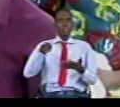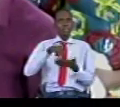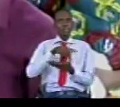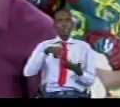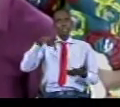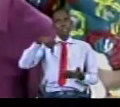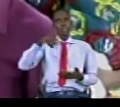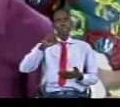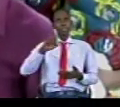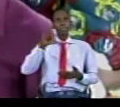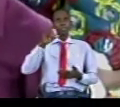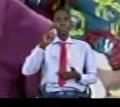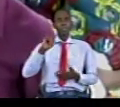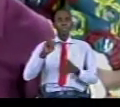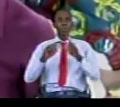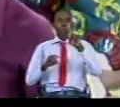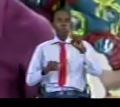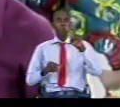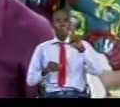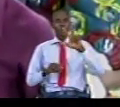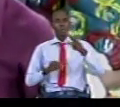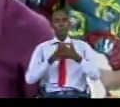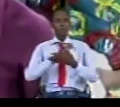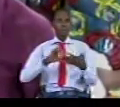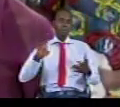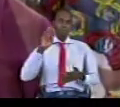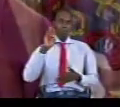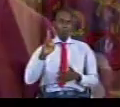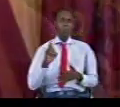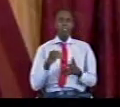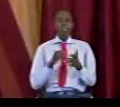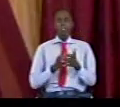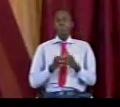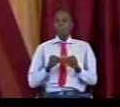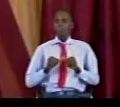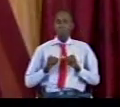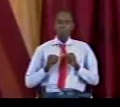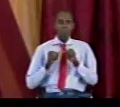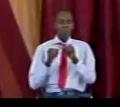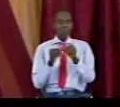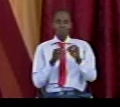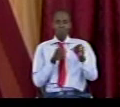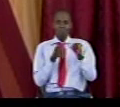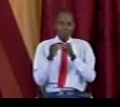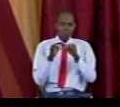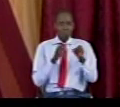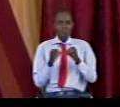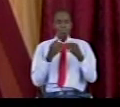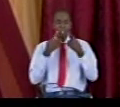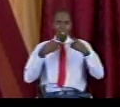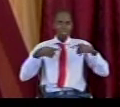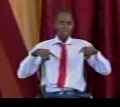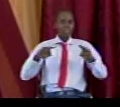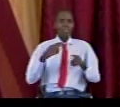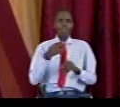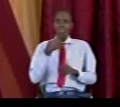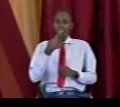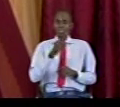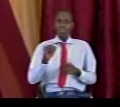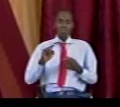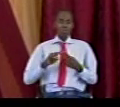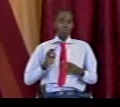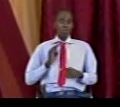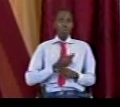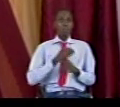123, and we're reading from verse 1. Still emphasizing for us and still revealing to us that heaven is